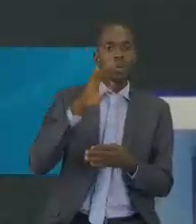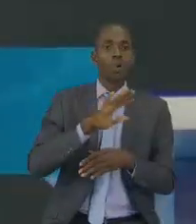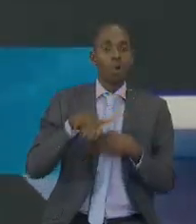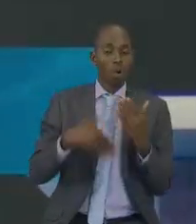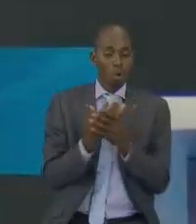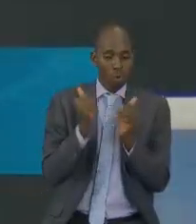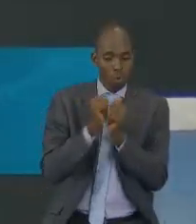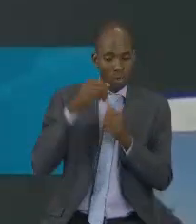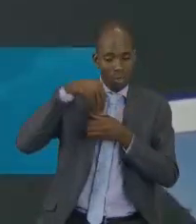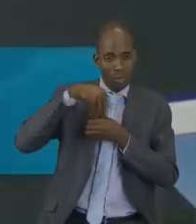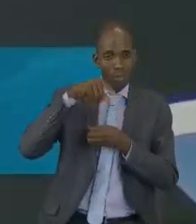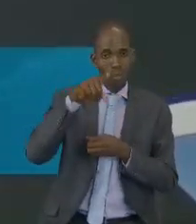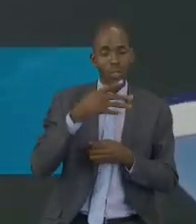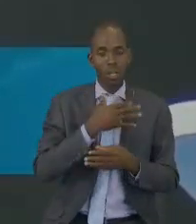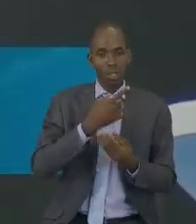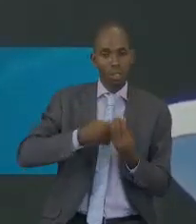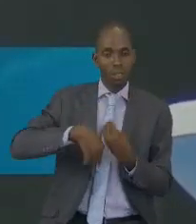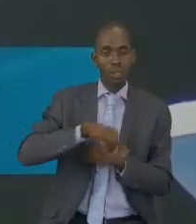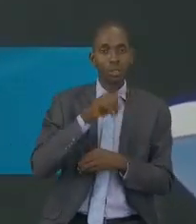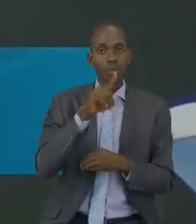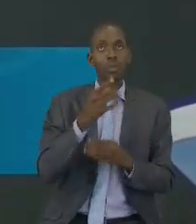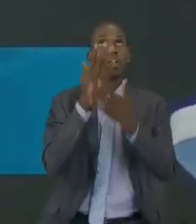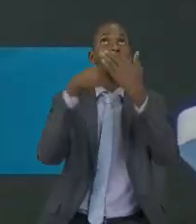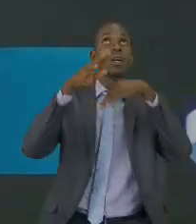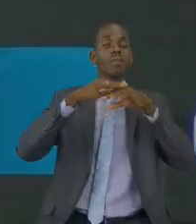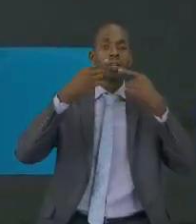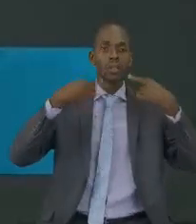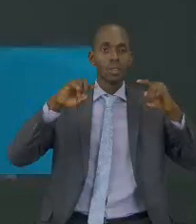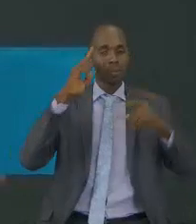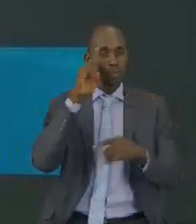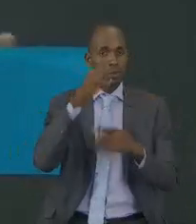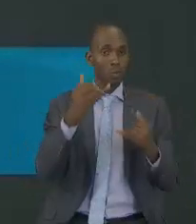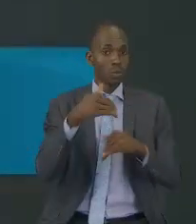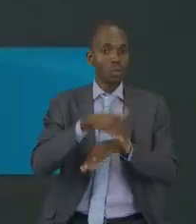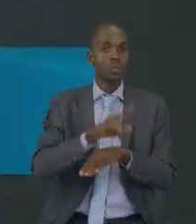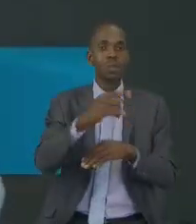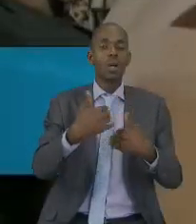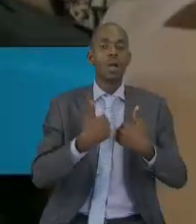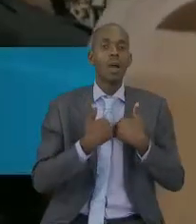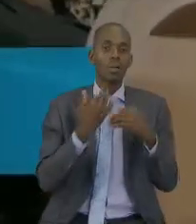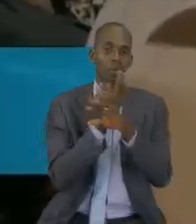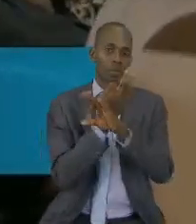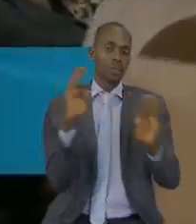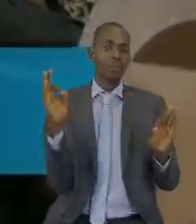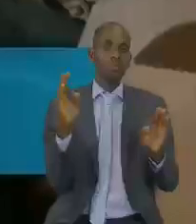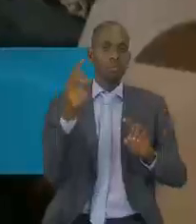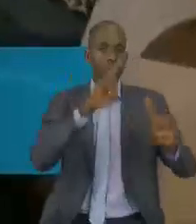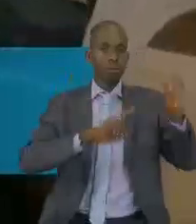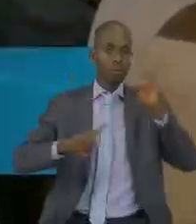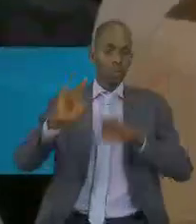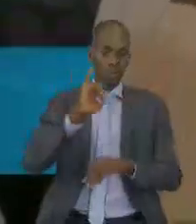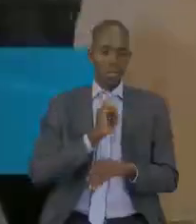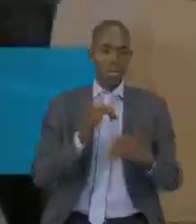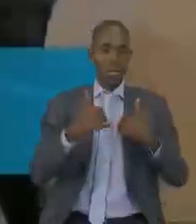you, all around you. Heaven declares for you tonight, you have freedom. I have